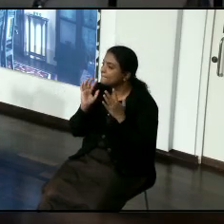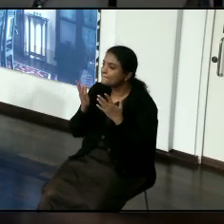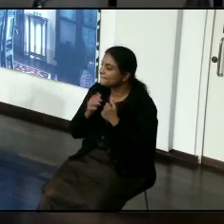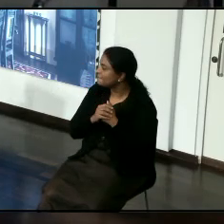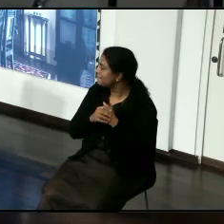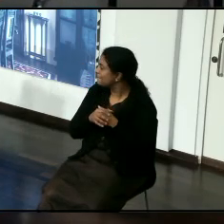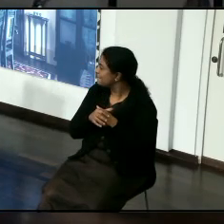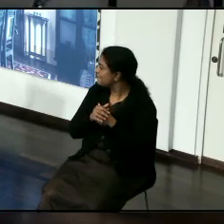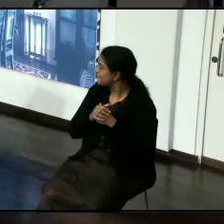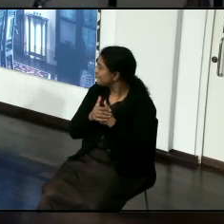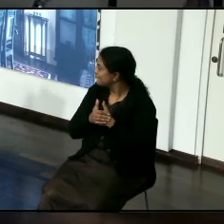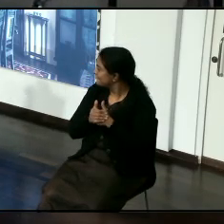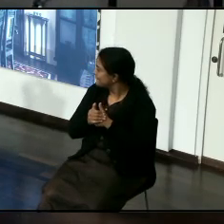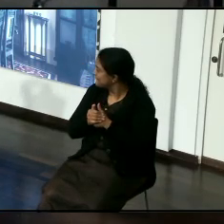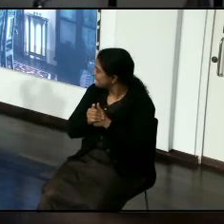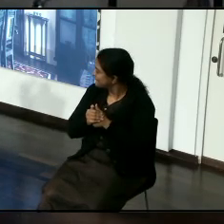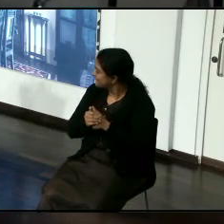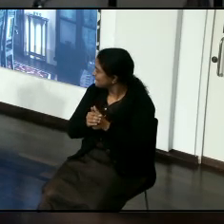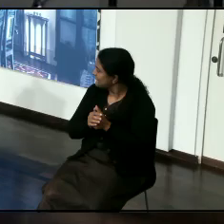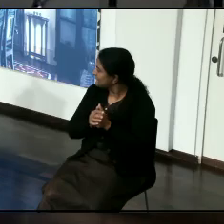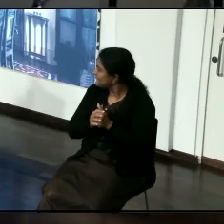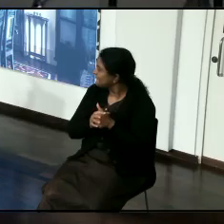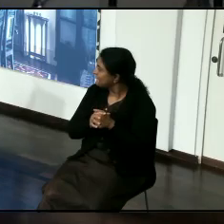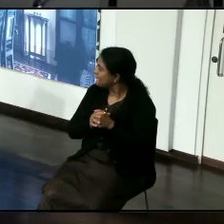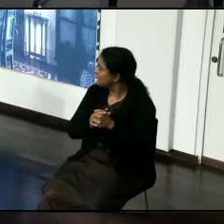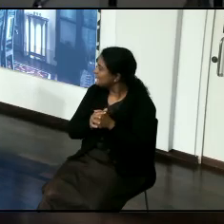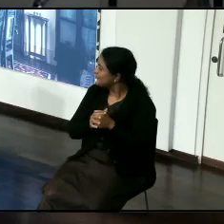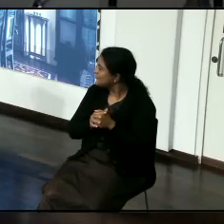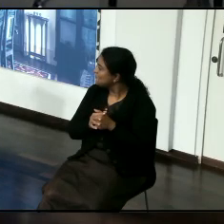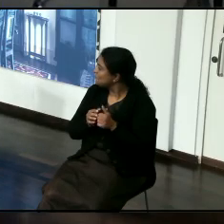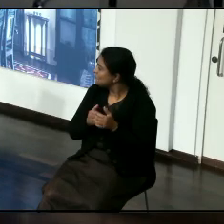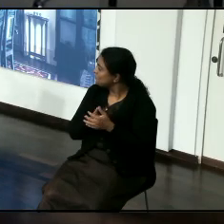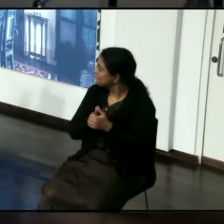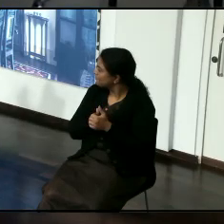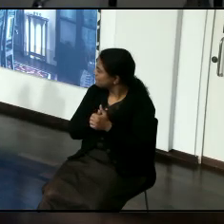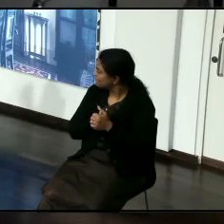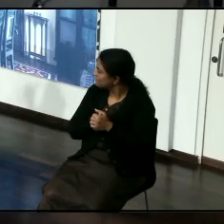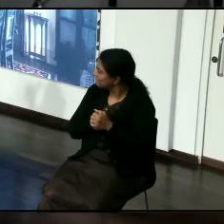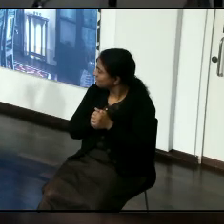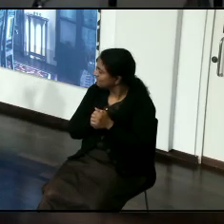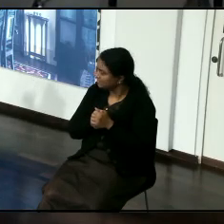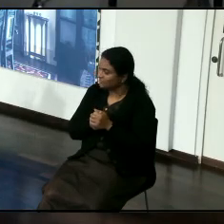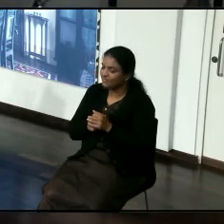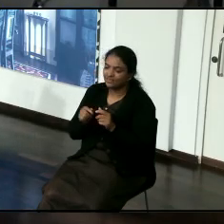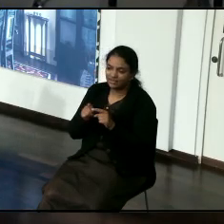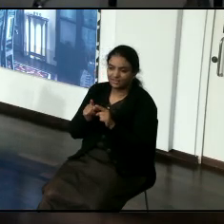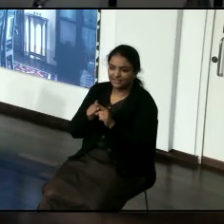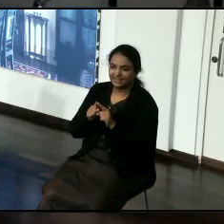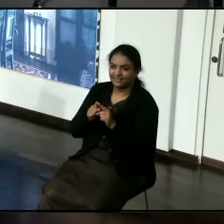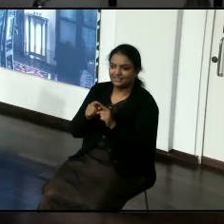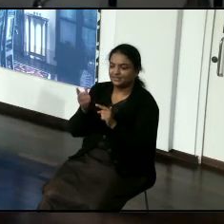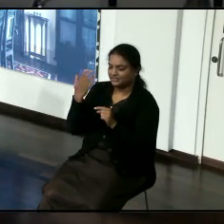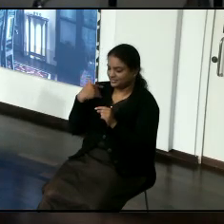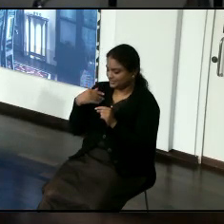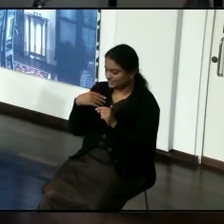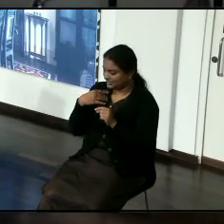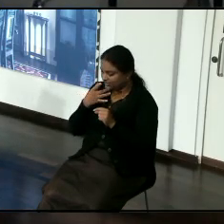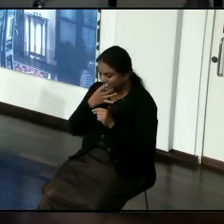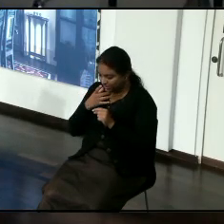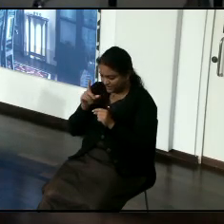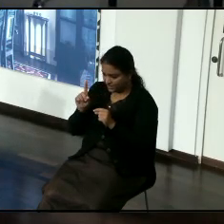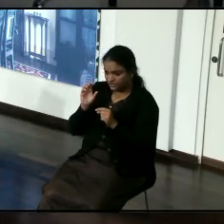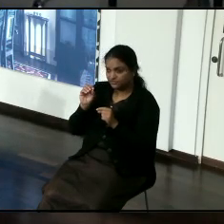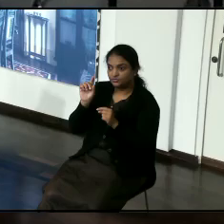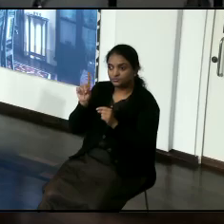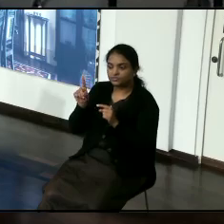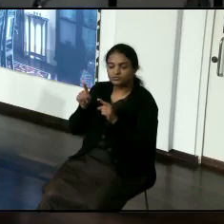forgot. I was thinking about my grandmother. Yeah. No, even my grandma passed away when she was 101 too, and she was